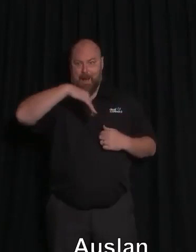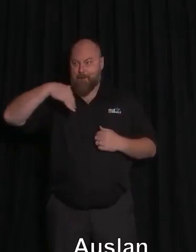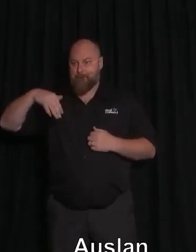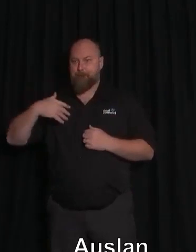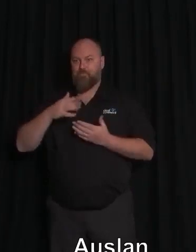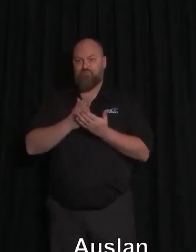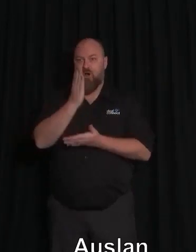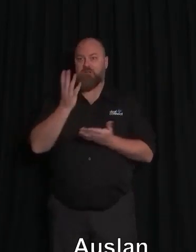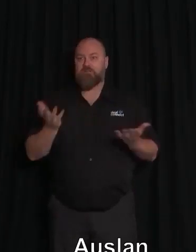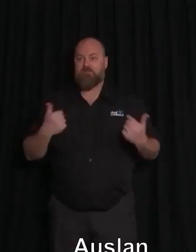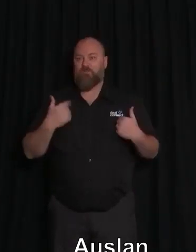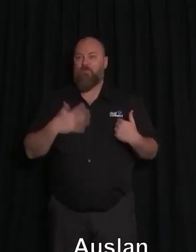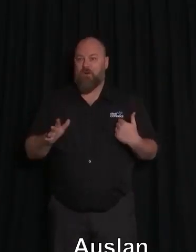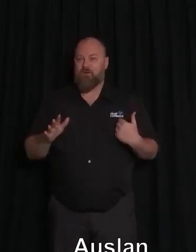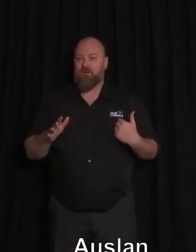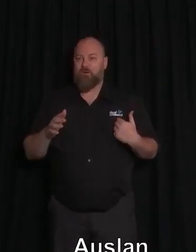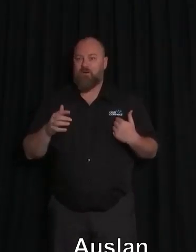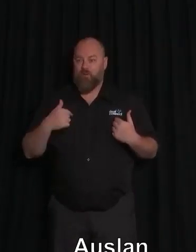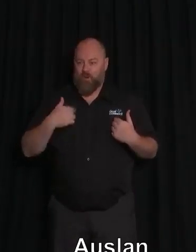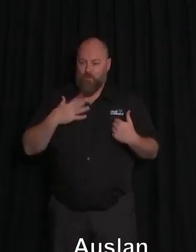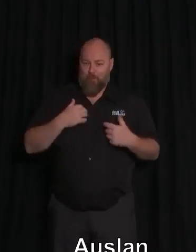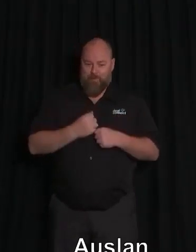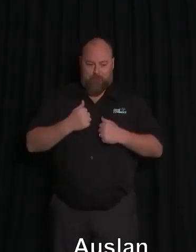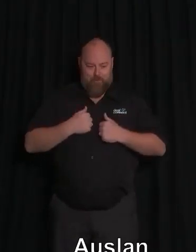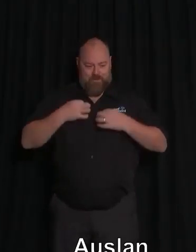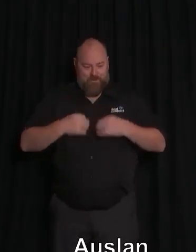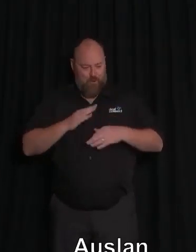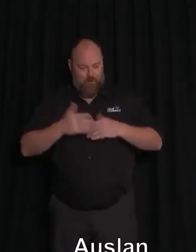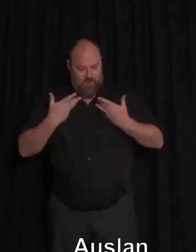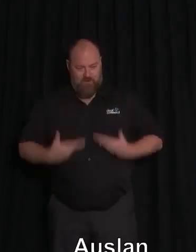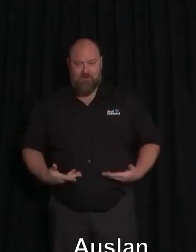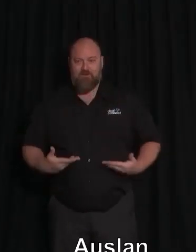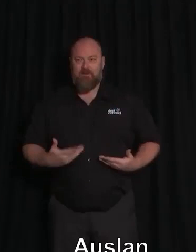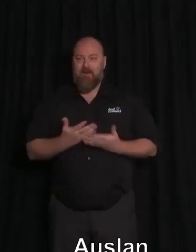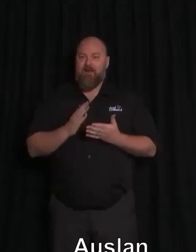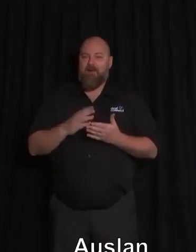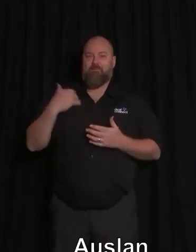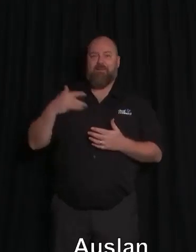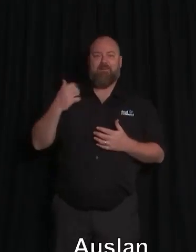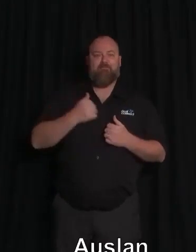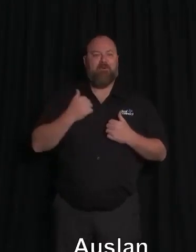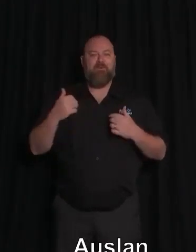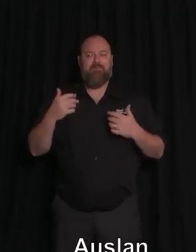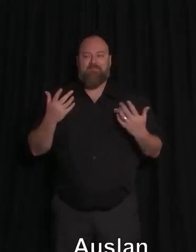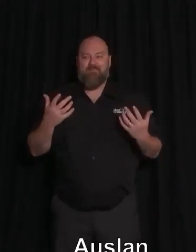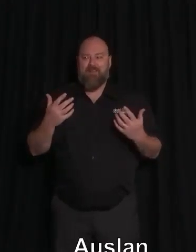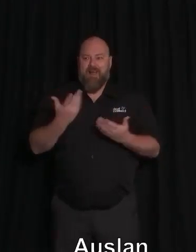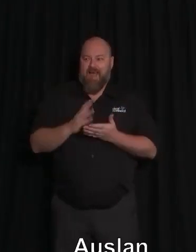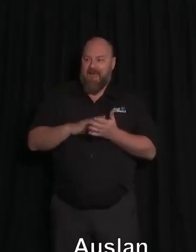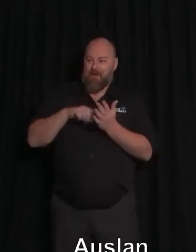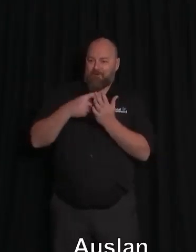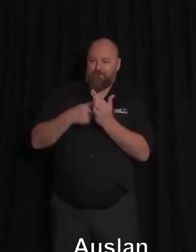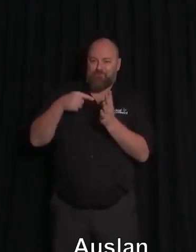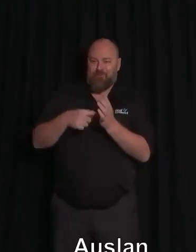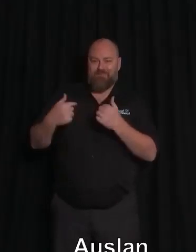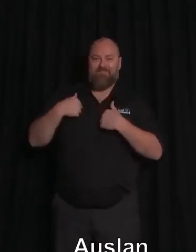are seeking. The right to make our own decisions about who we are, how we want to live in the world, how we want to be treated.